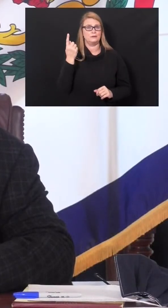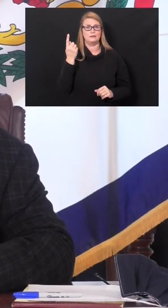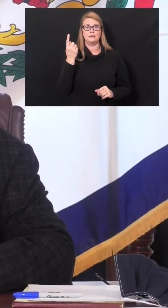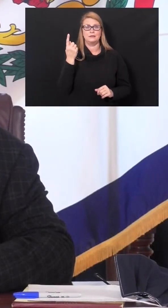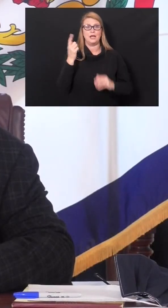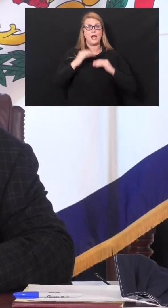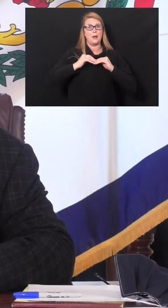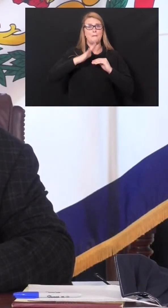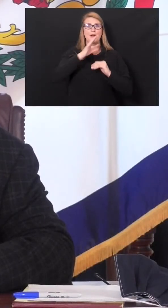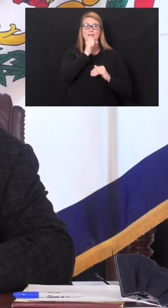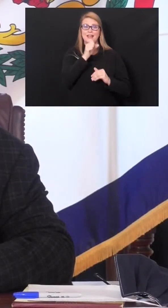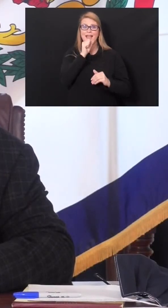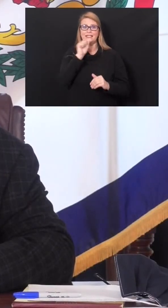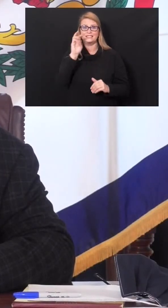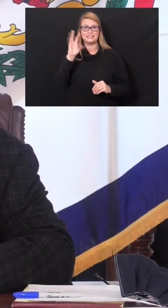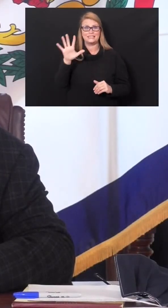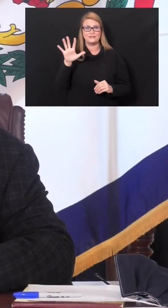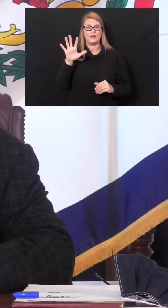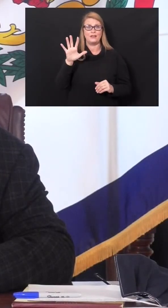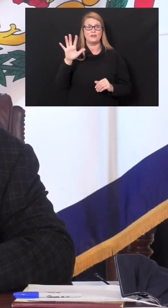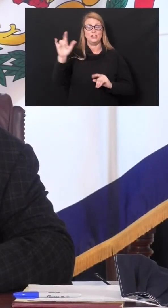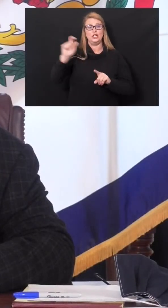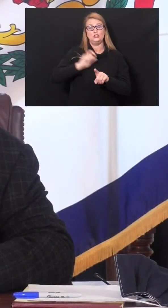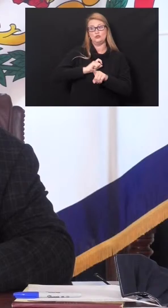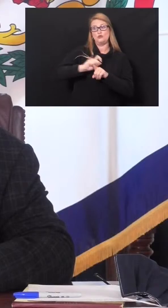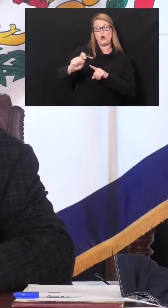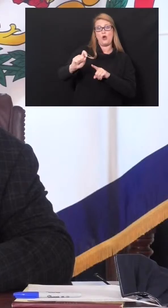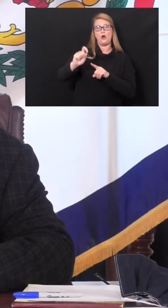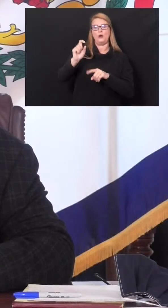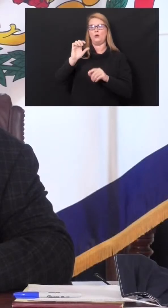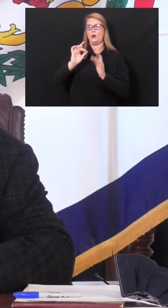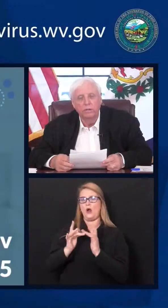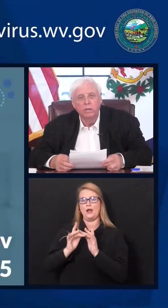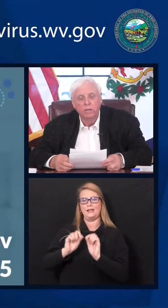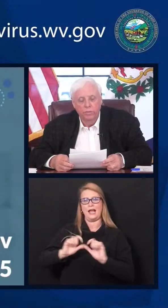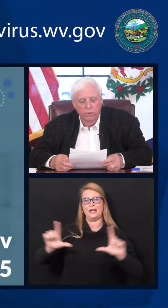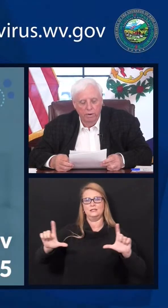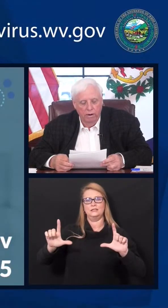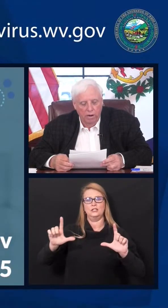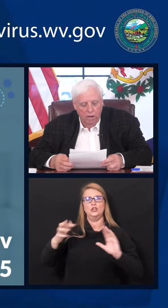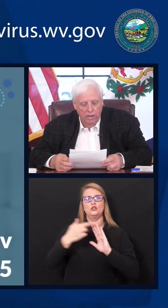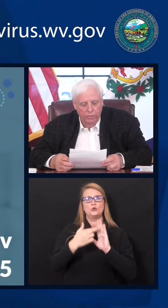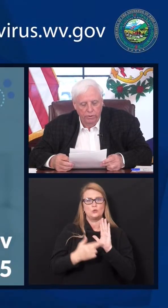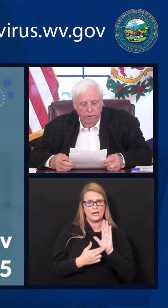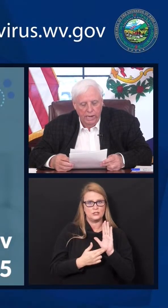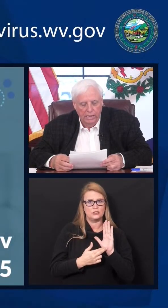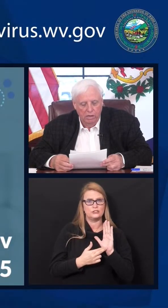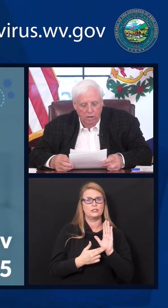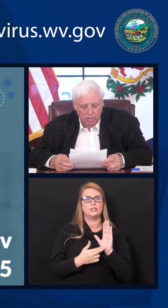above the age of 65 to call or go online to register through our